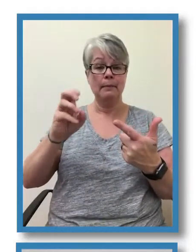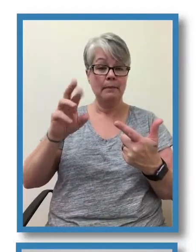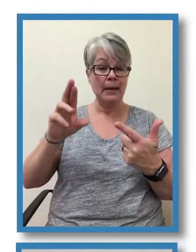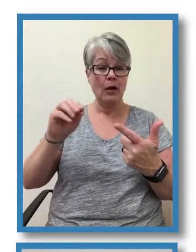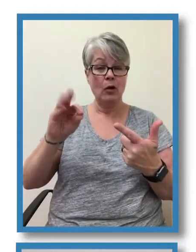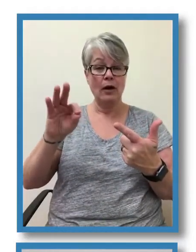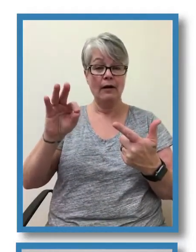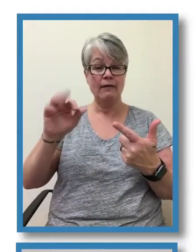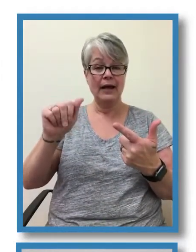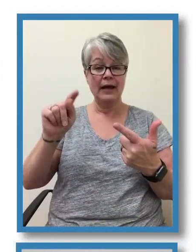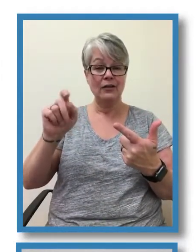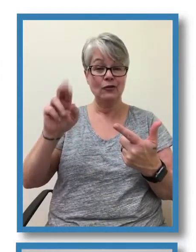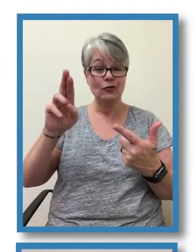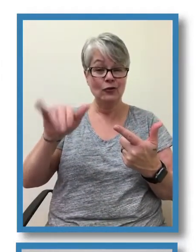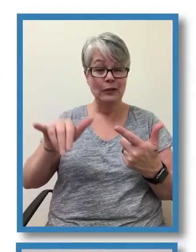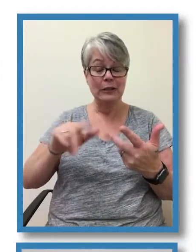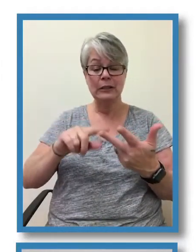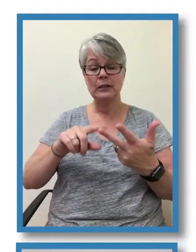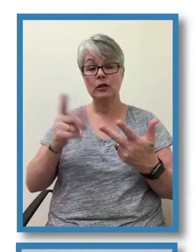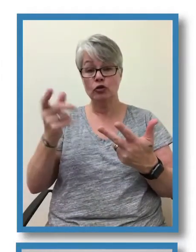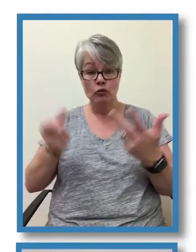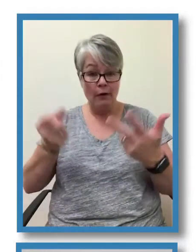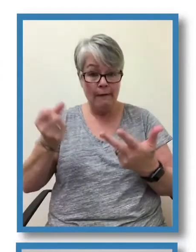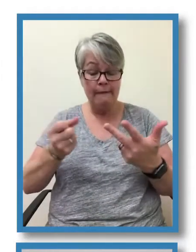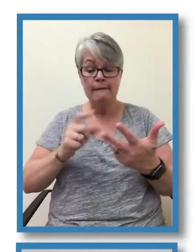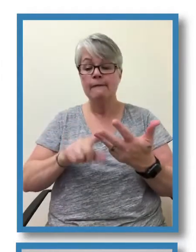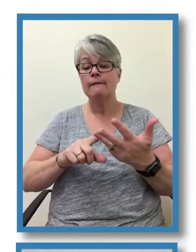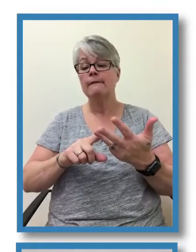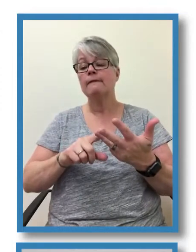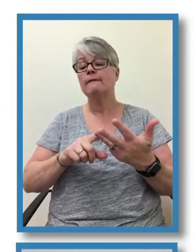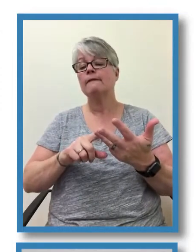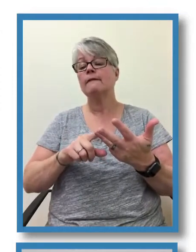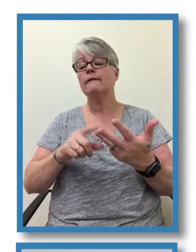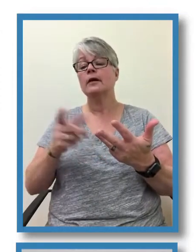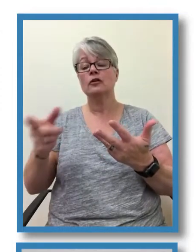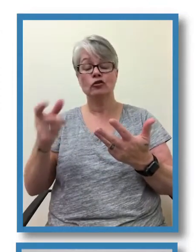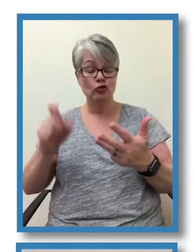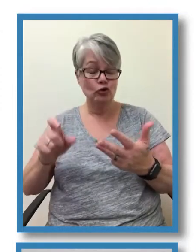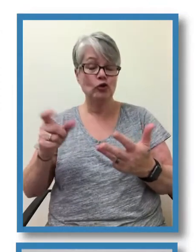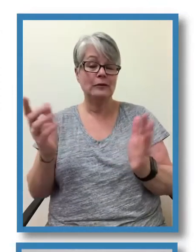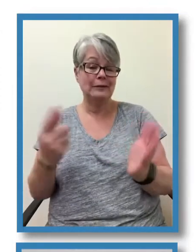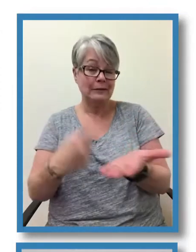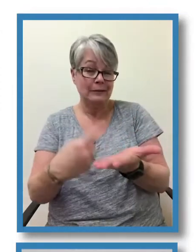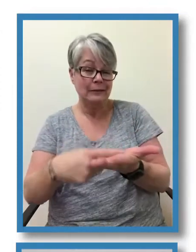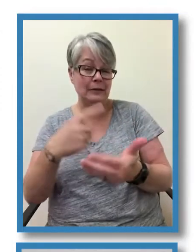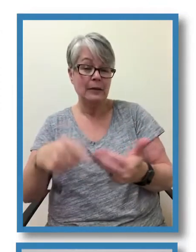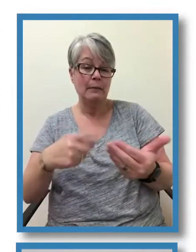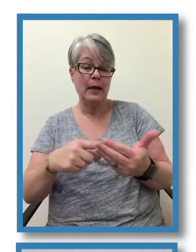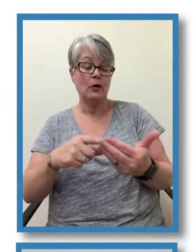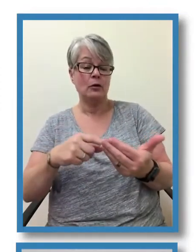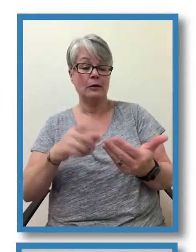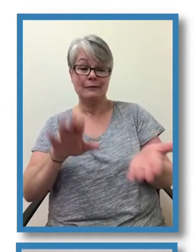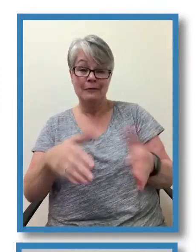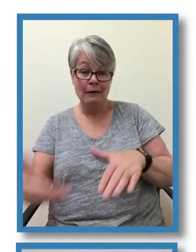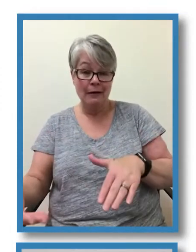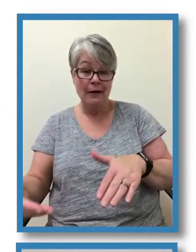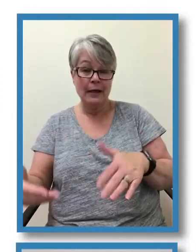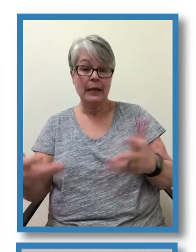same time paying attention to the lifestyle things that we can change. And we're going to go into a little bit more of that later on.